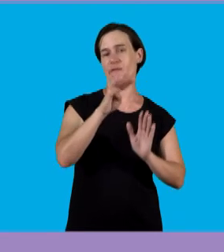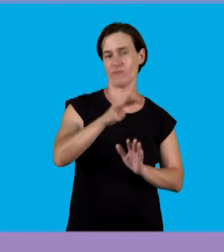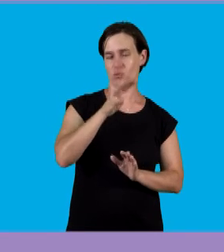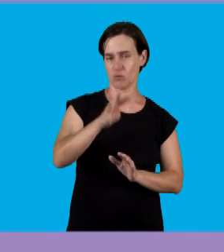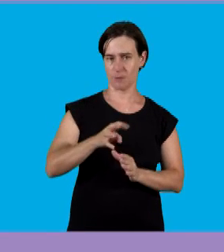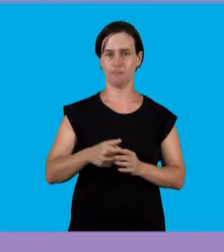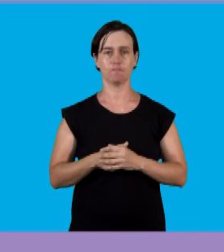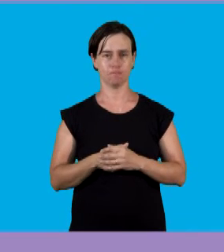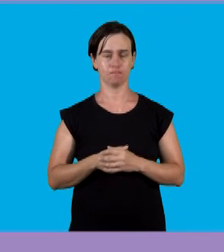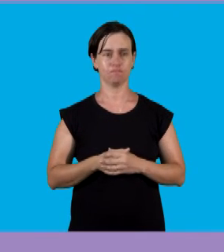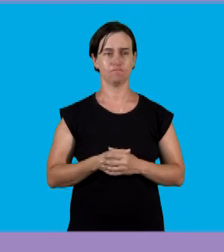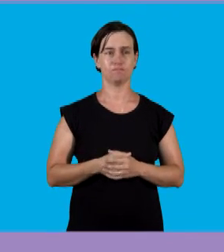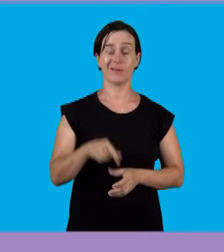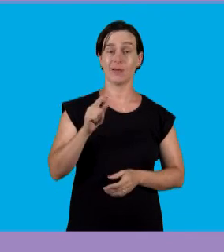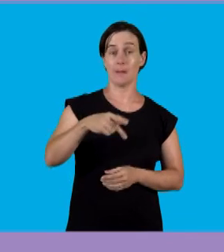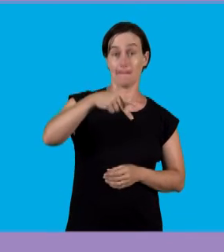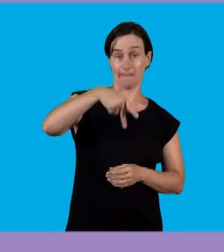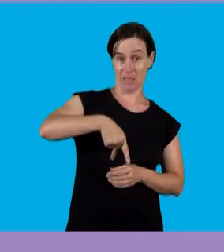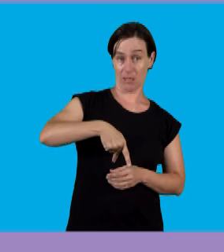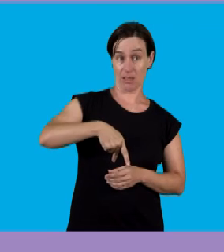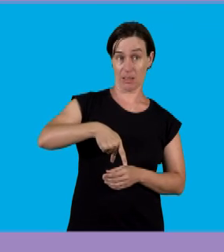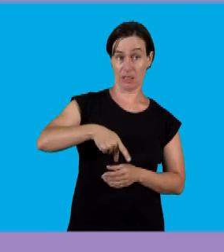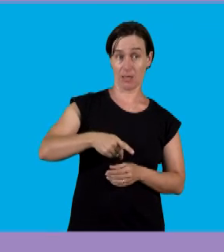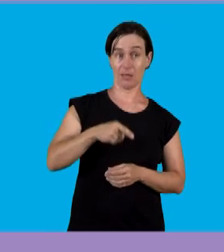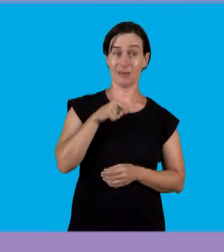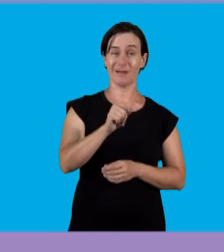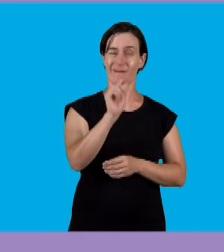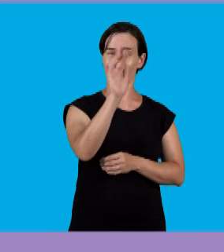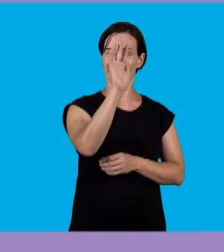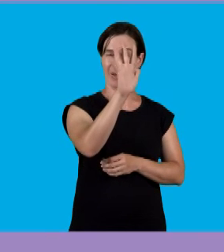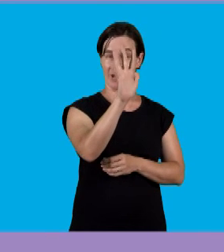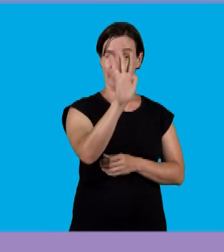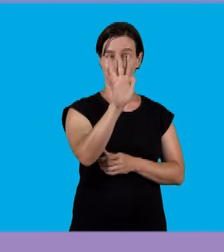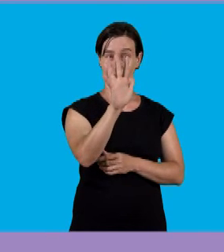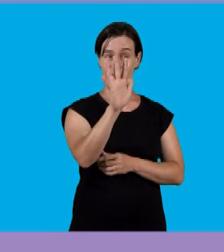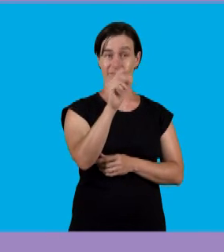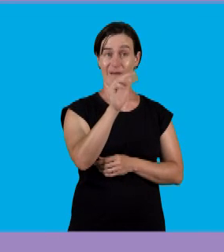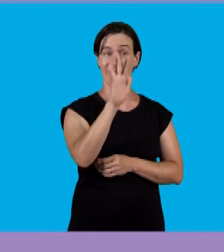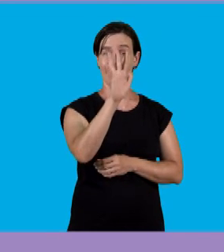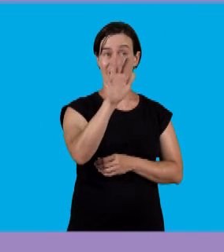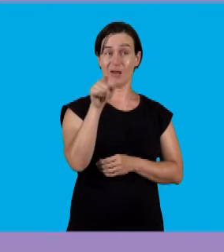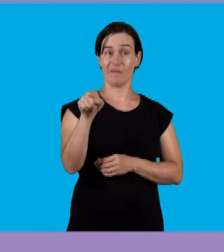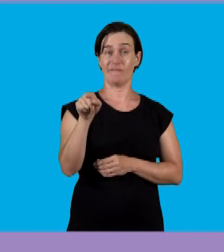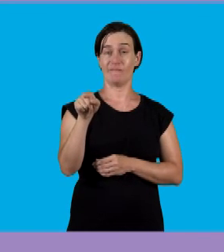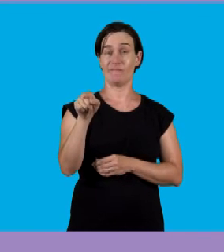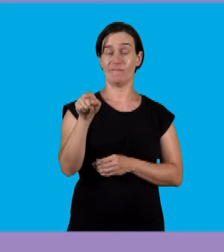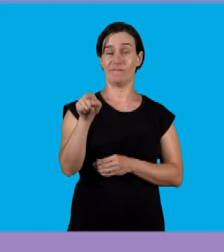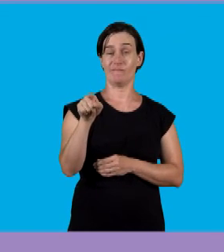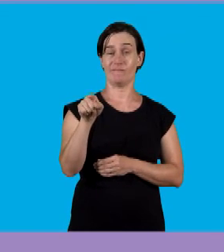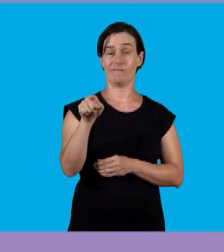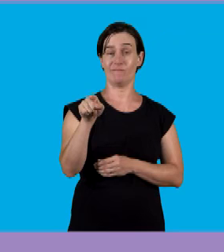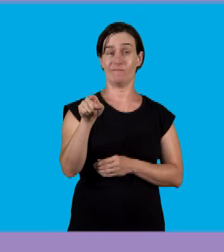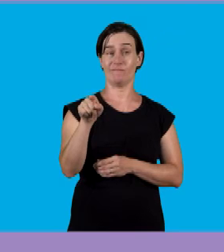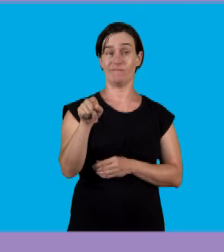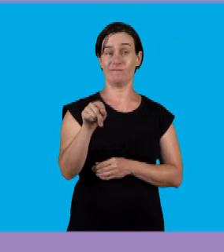2 multiplied by negative 7 is a negative 14. Then we have the p, and we are going to add the exponents of